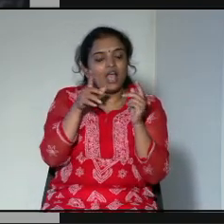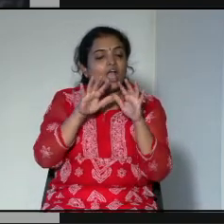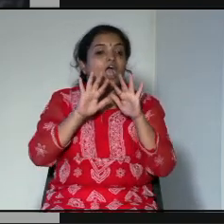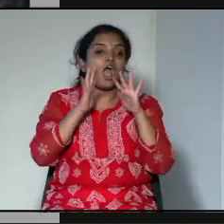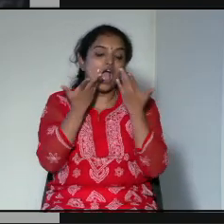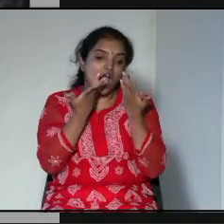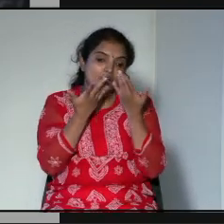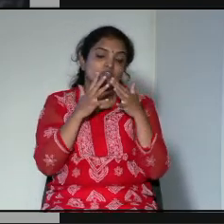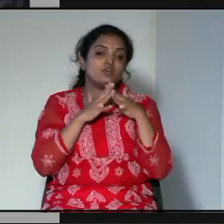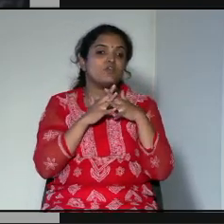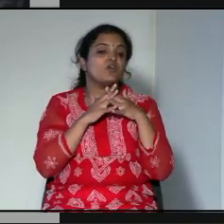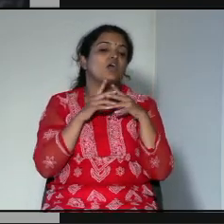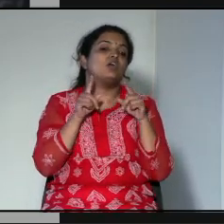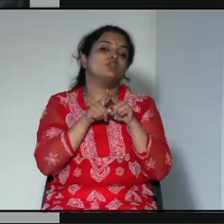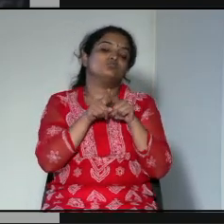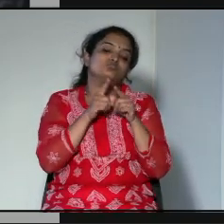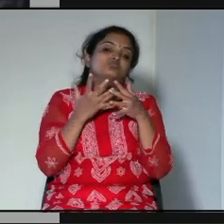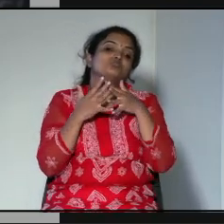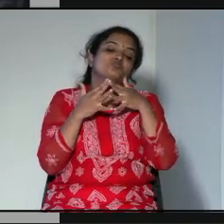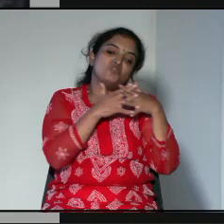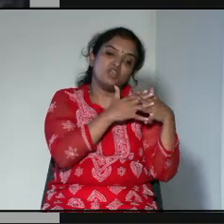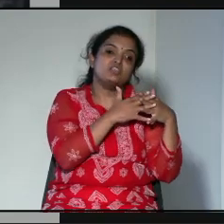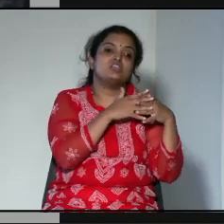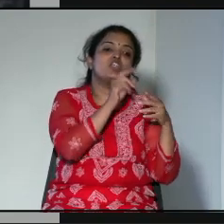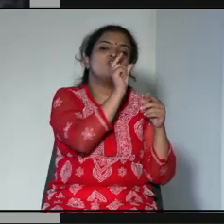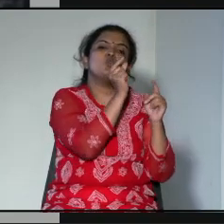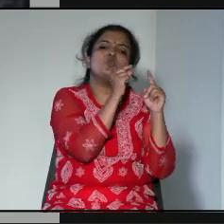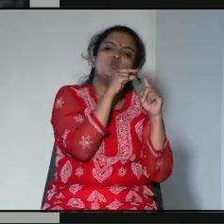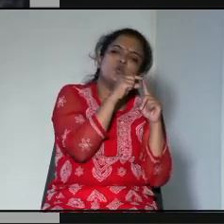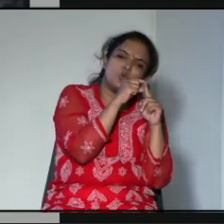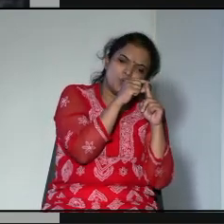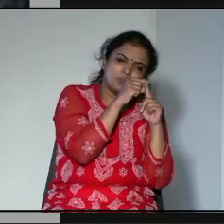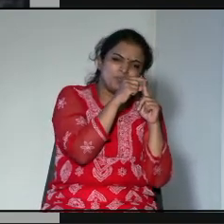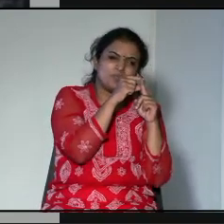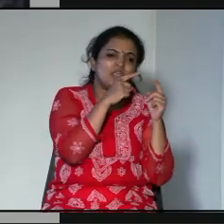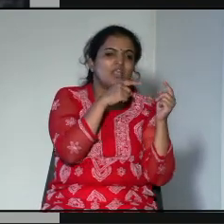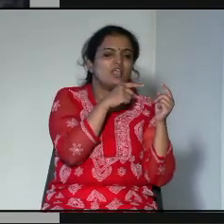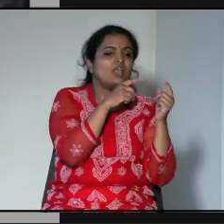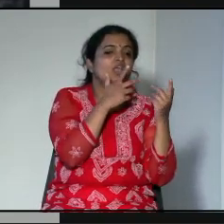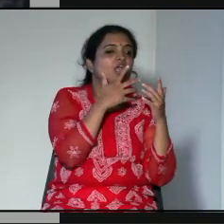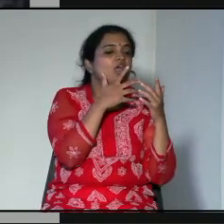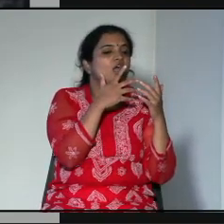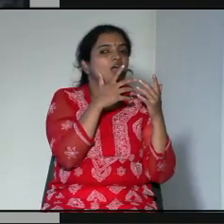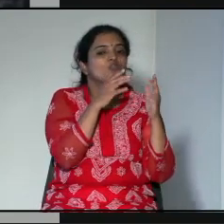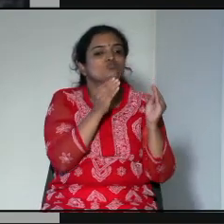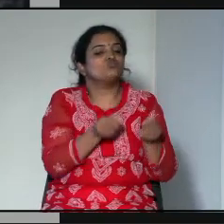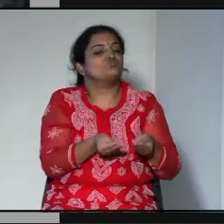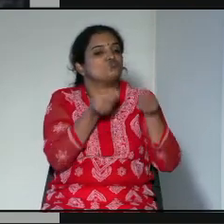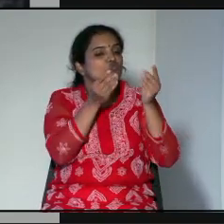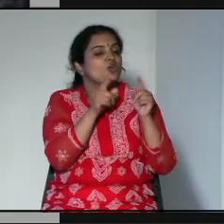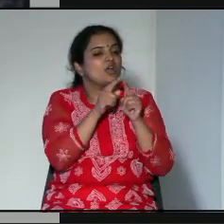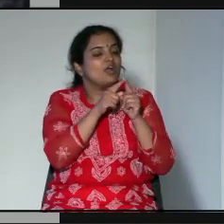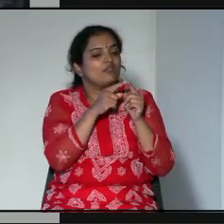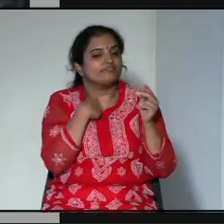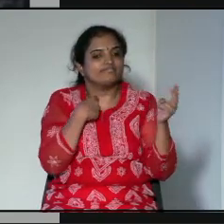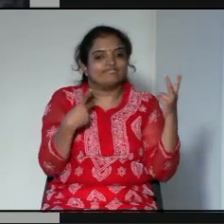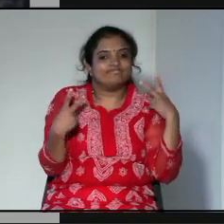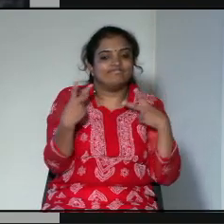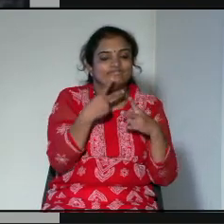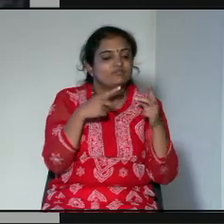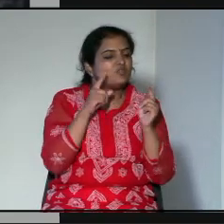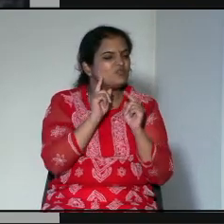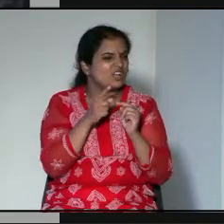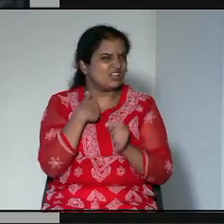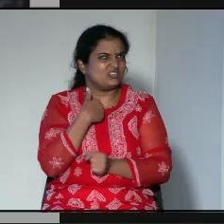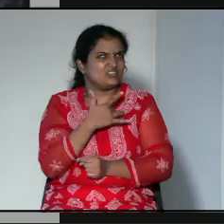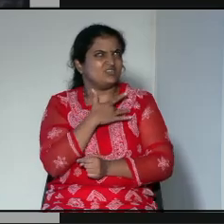Delhi, and covers eastern UP. So literally, she couldn't cover western India very fully. So that is the bit that's left out. But she felt